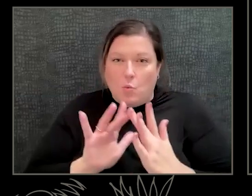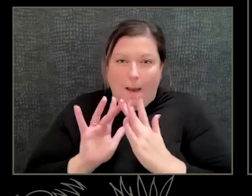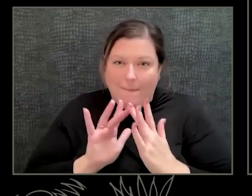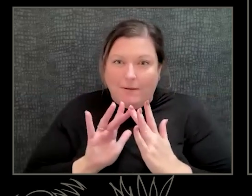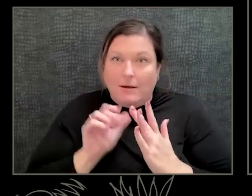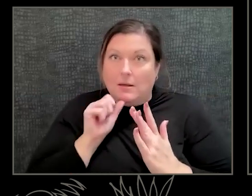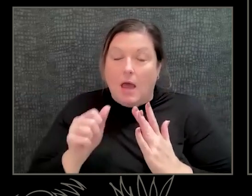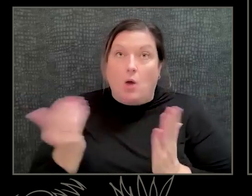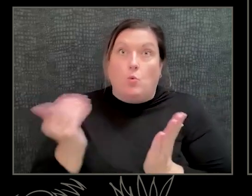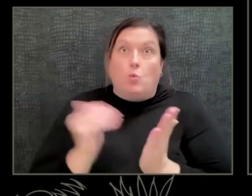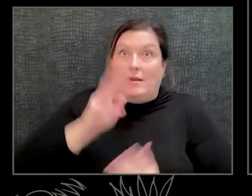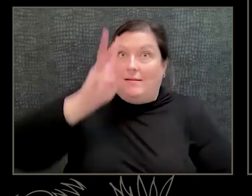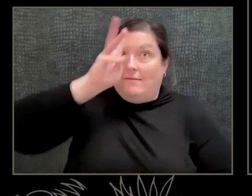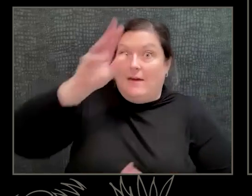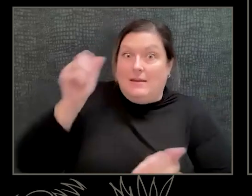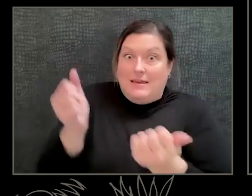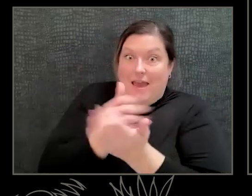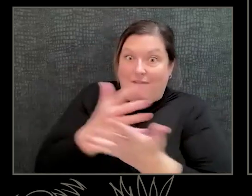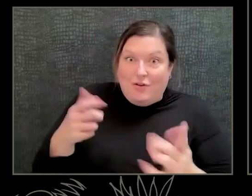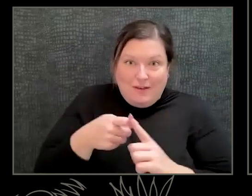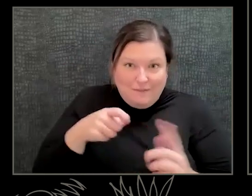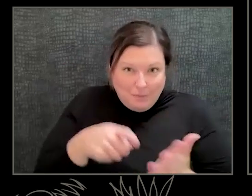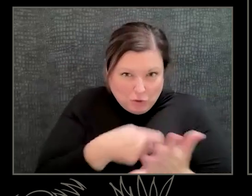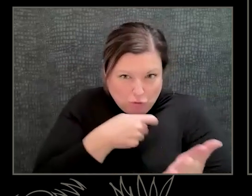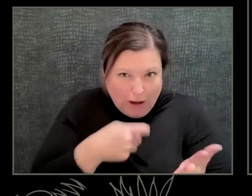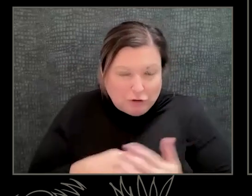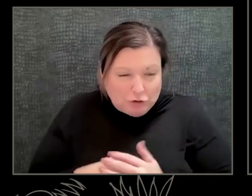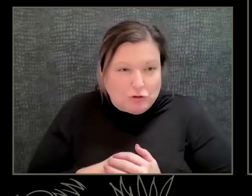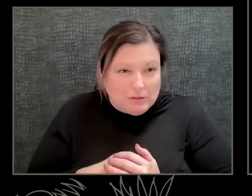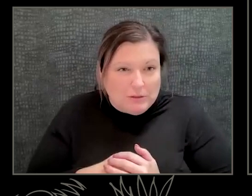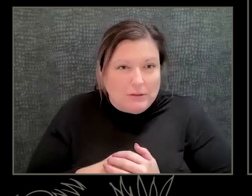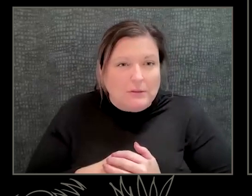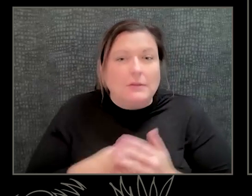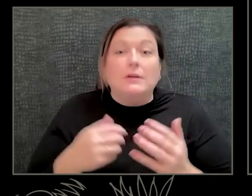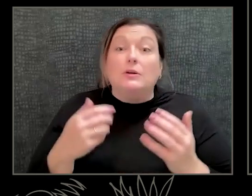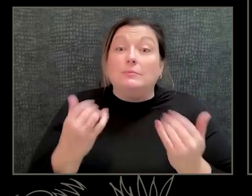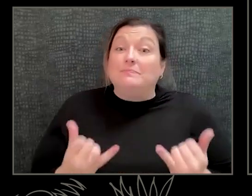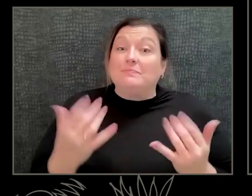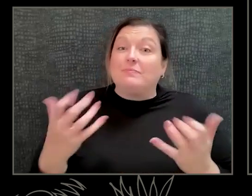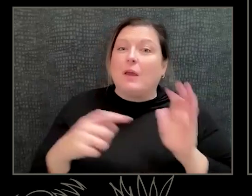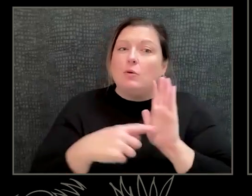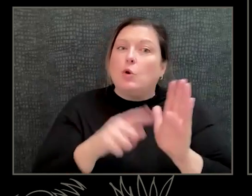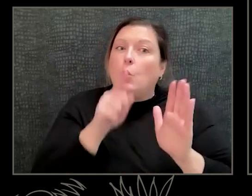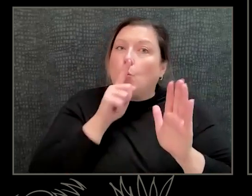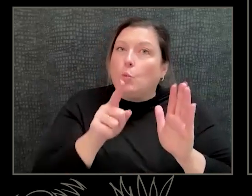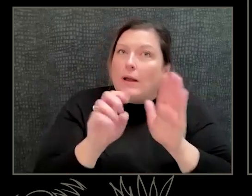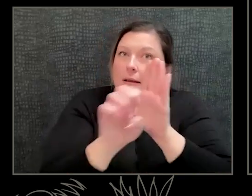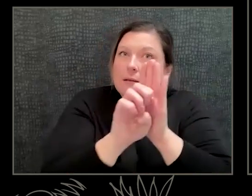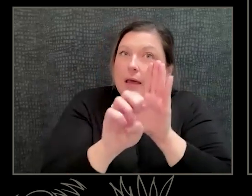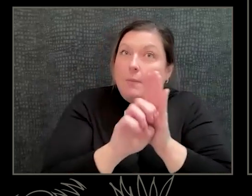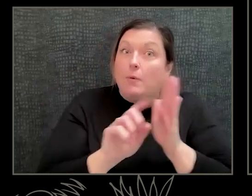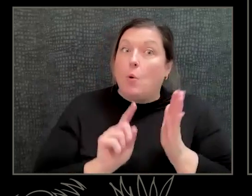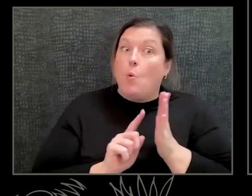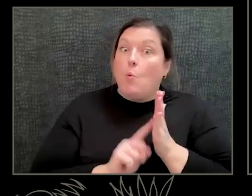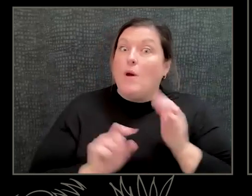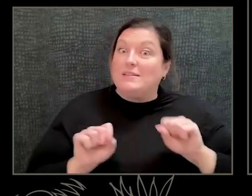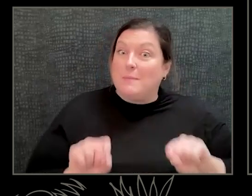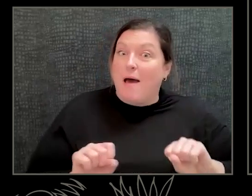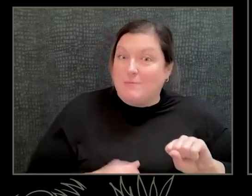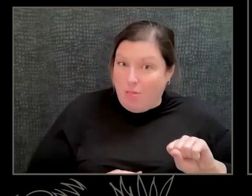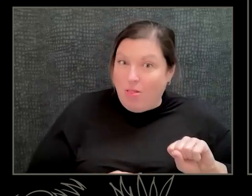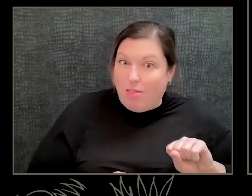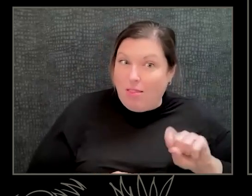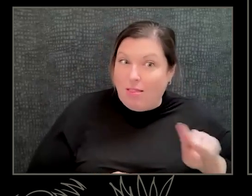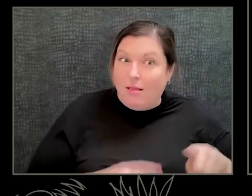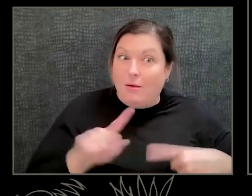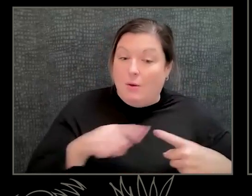from scratch. And today I want to show you real examples of what's possible once you embrace